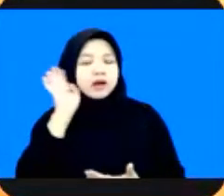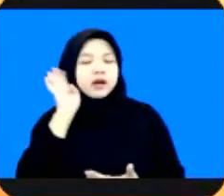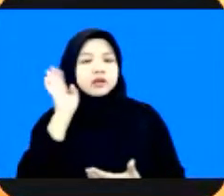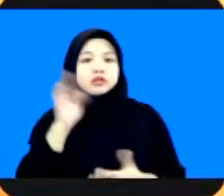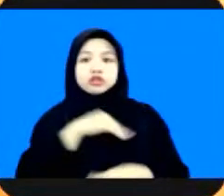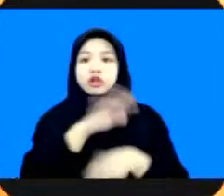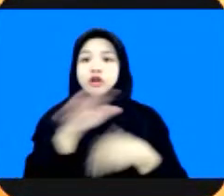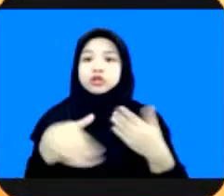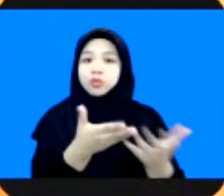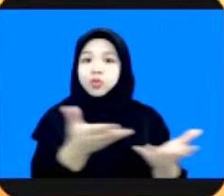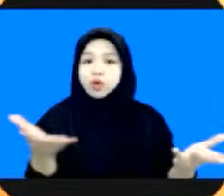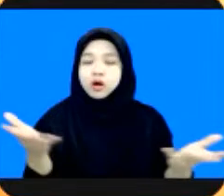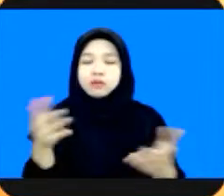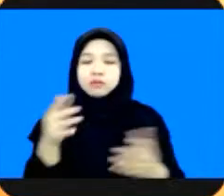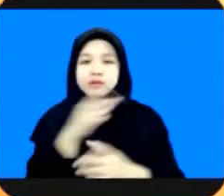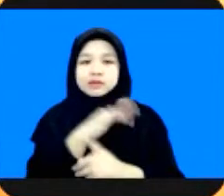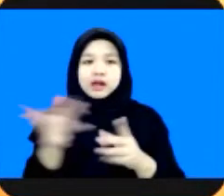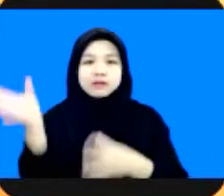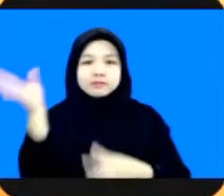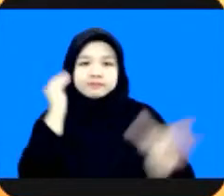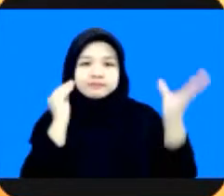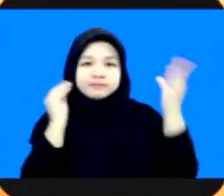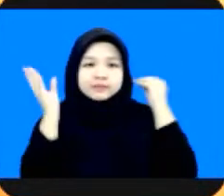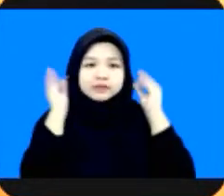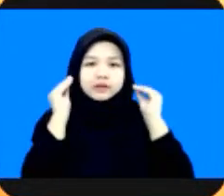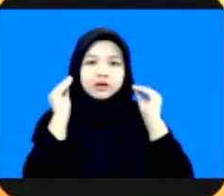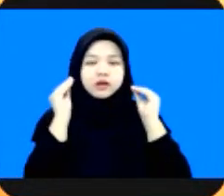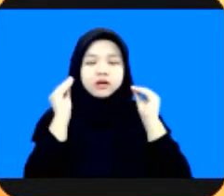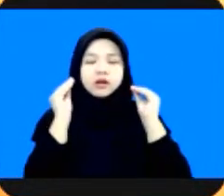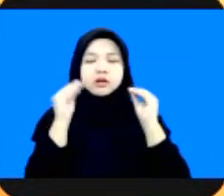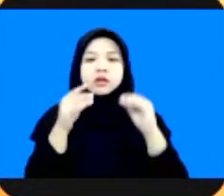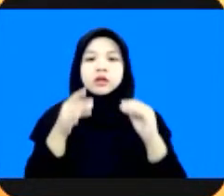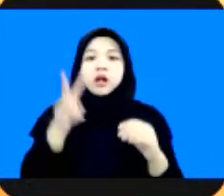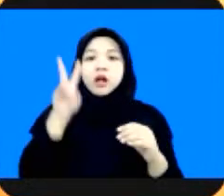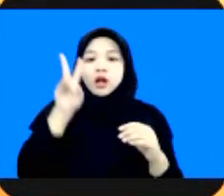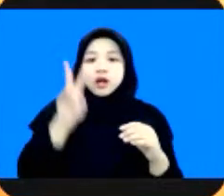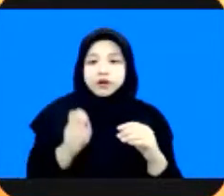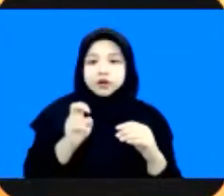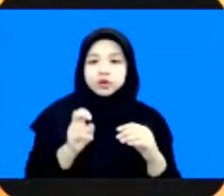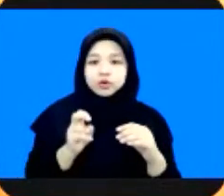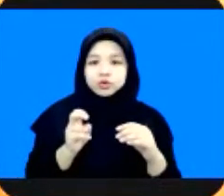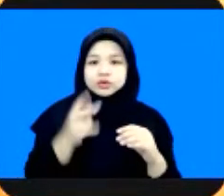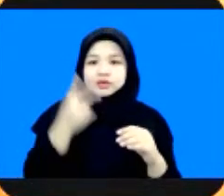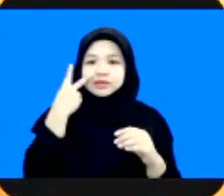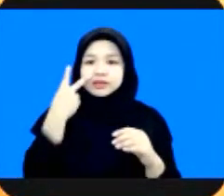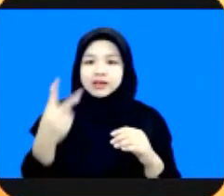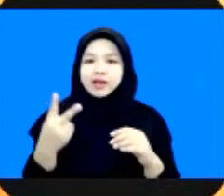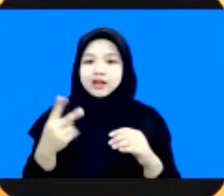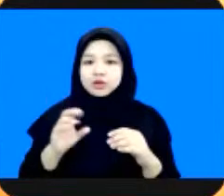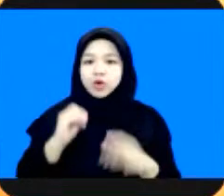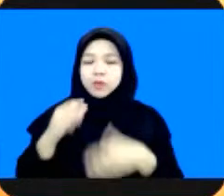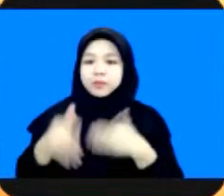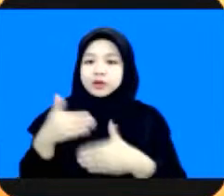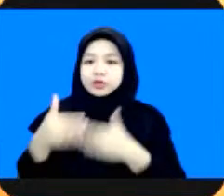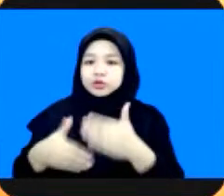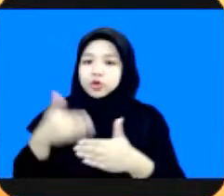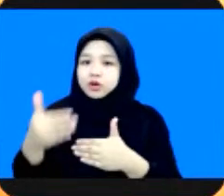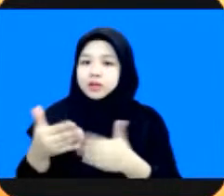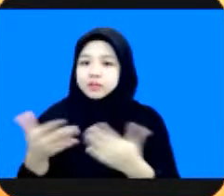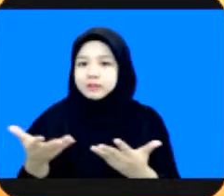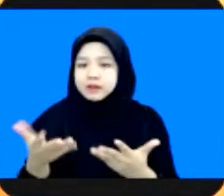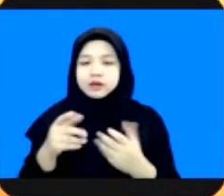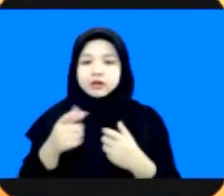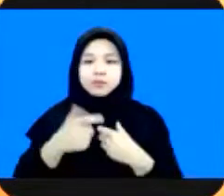fasten the fact-checking operation or the clarification process, which most of the time involves checking the